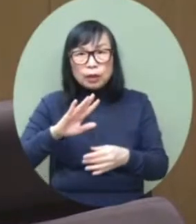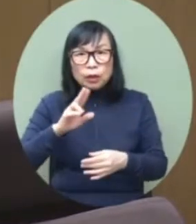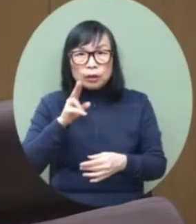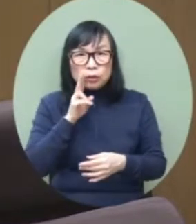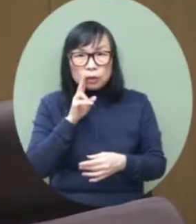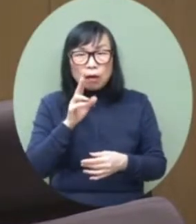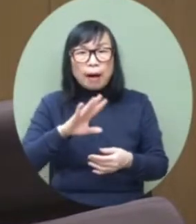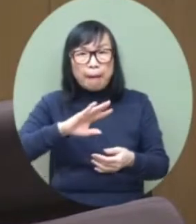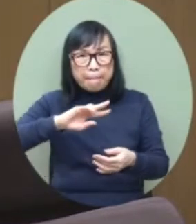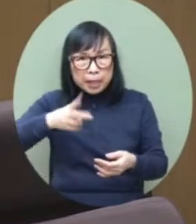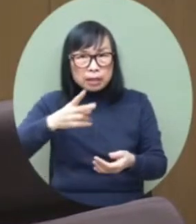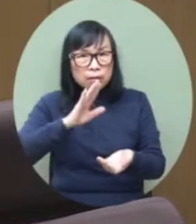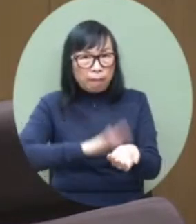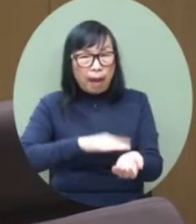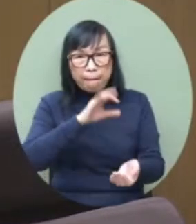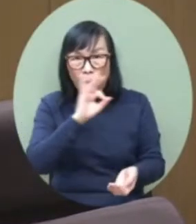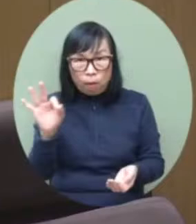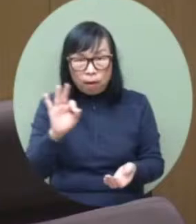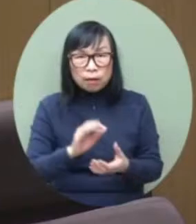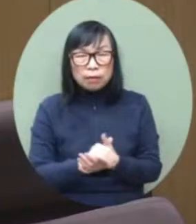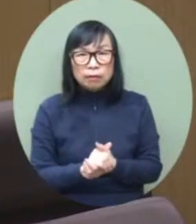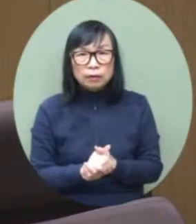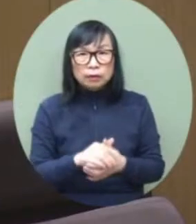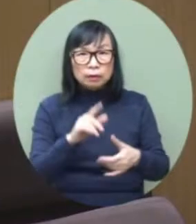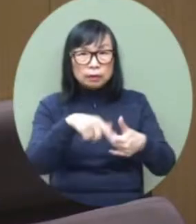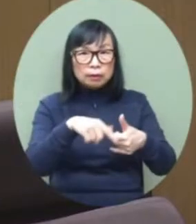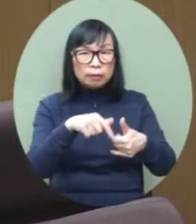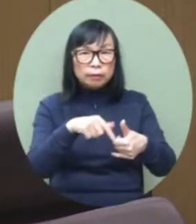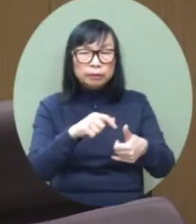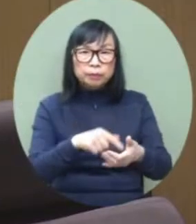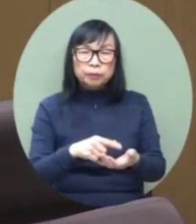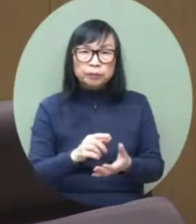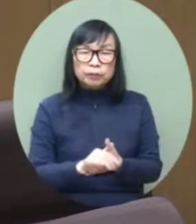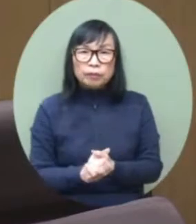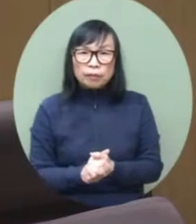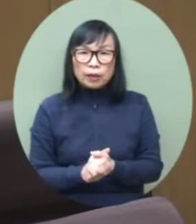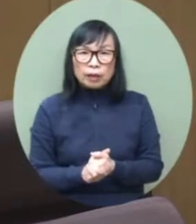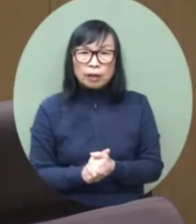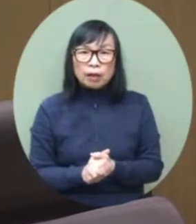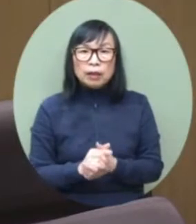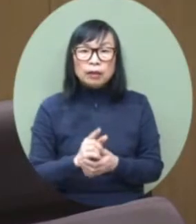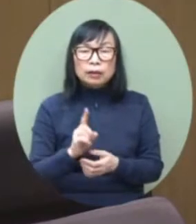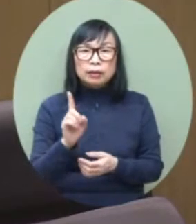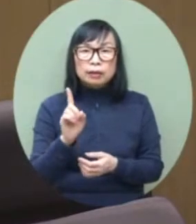they're waiting for admission, if they test negative, then